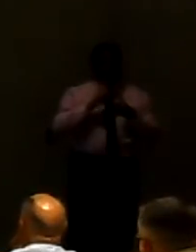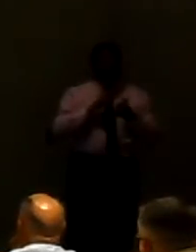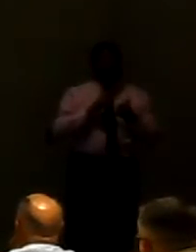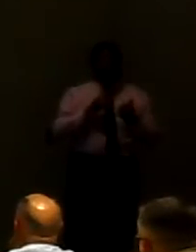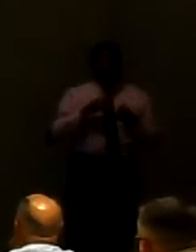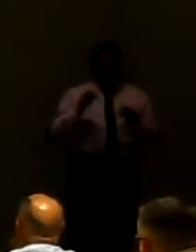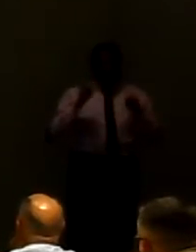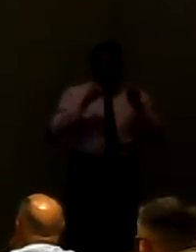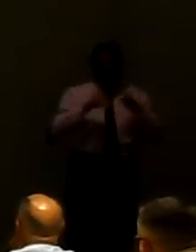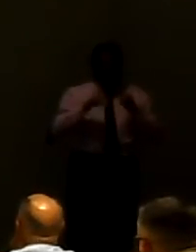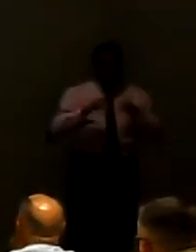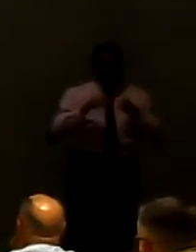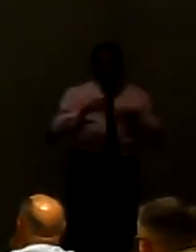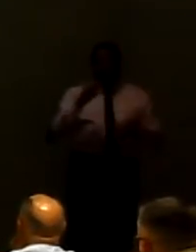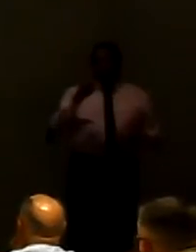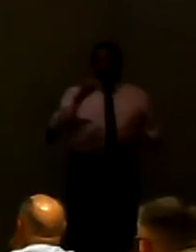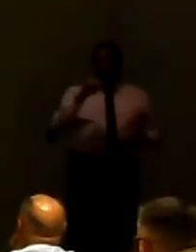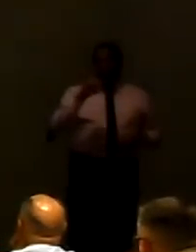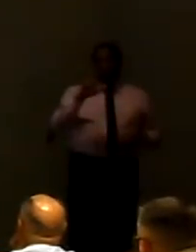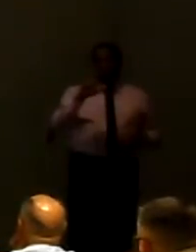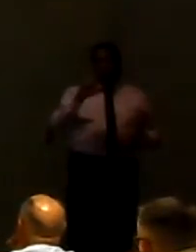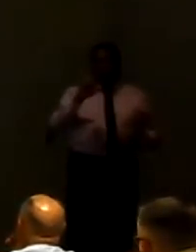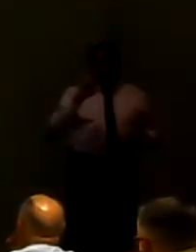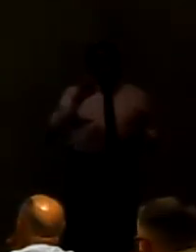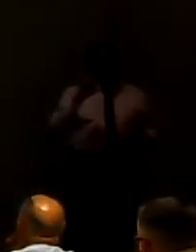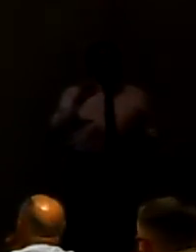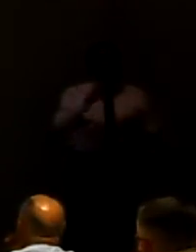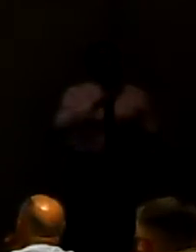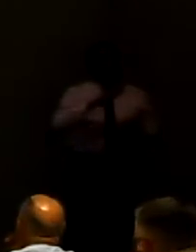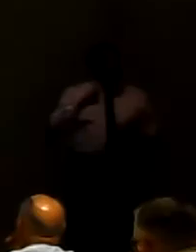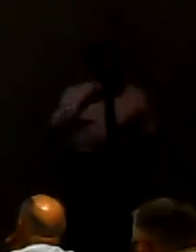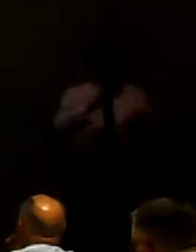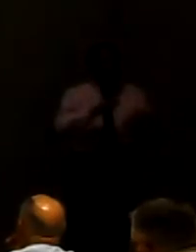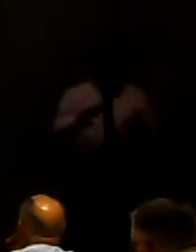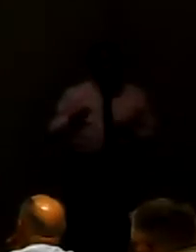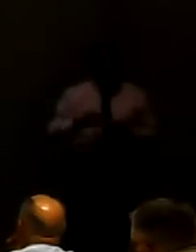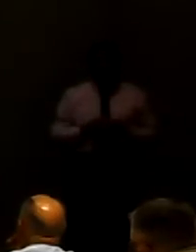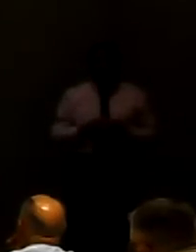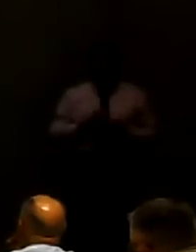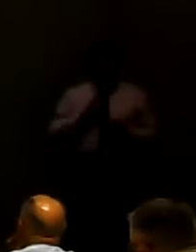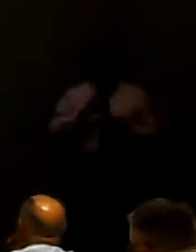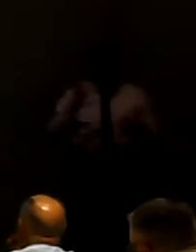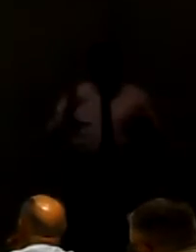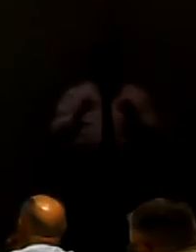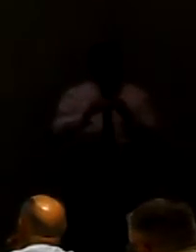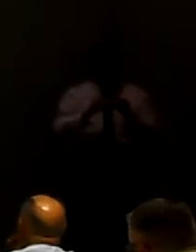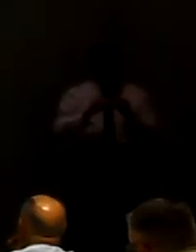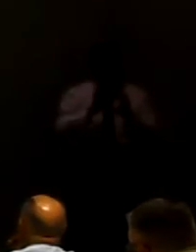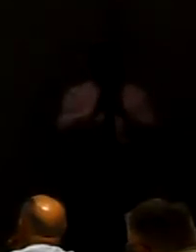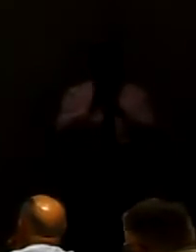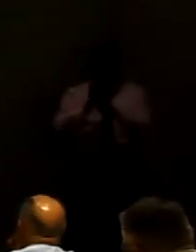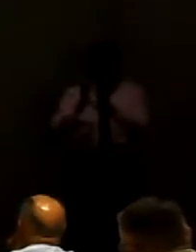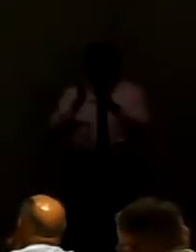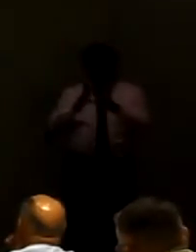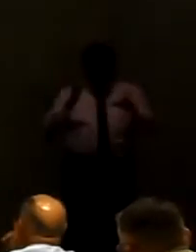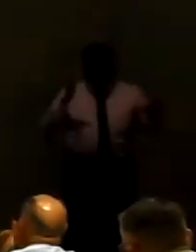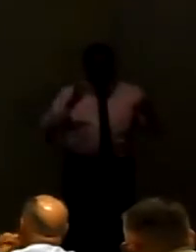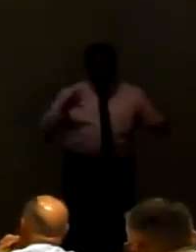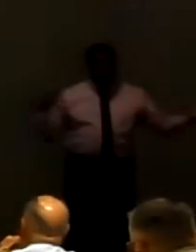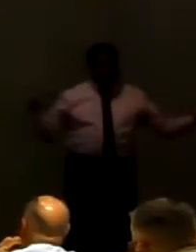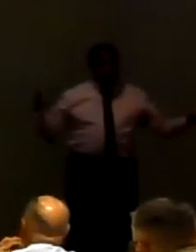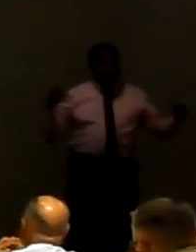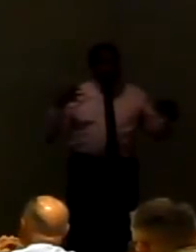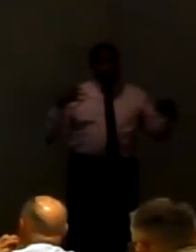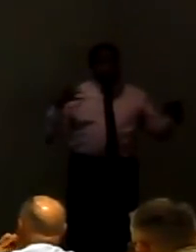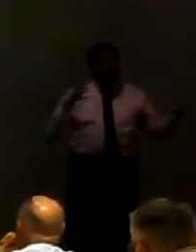data into the Google Trip Planner. To improve our environmental footprint, our entire fleet is transitioning to compressed natural